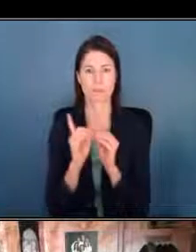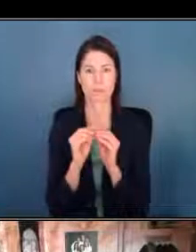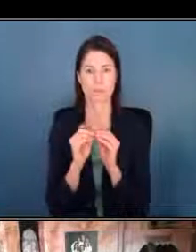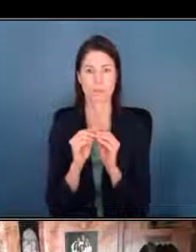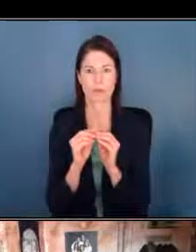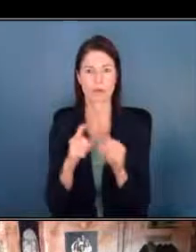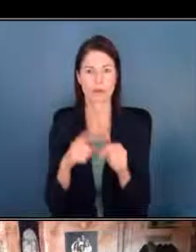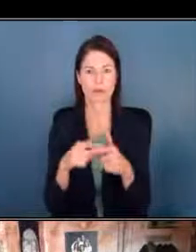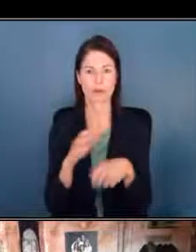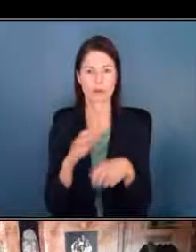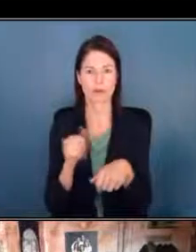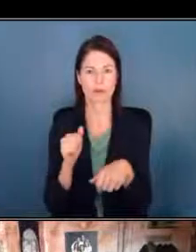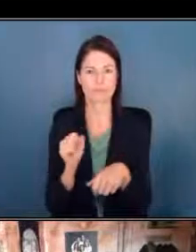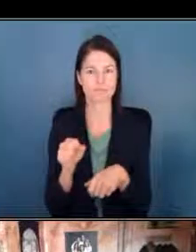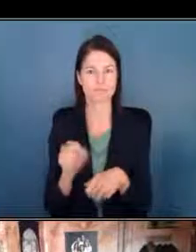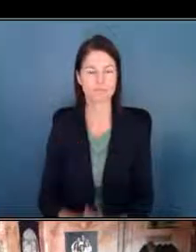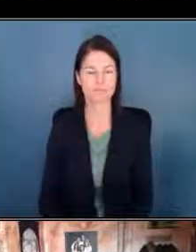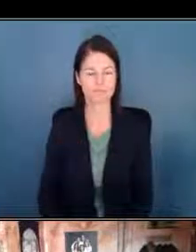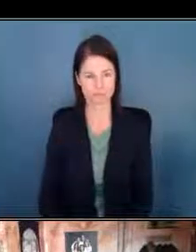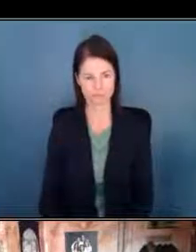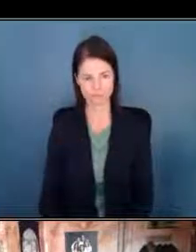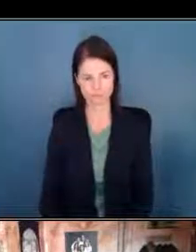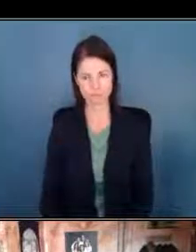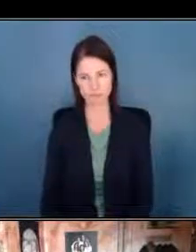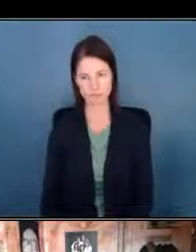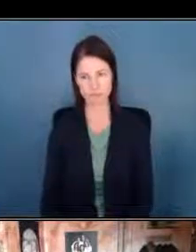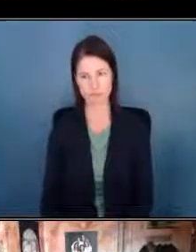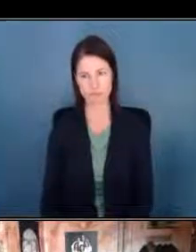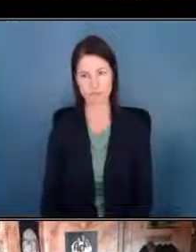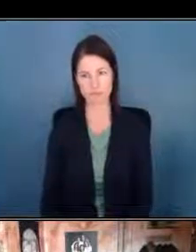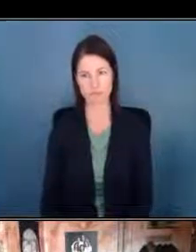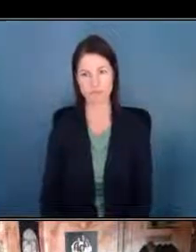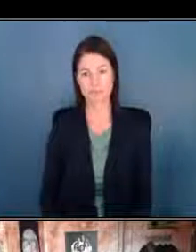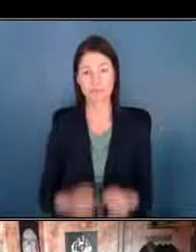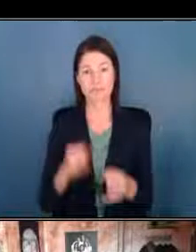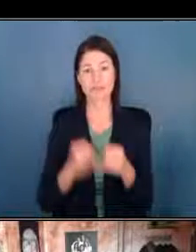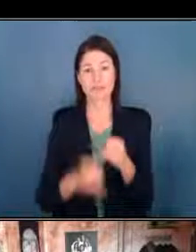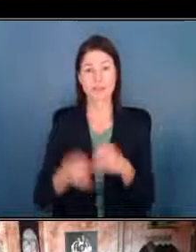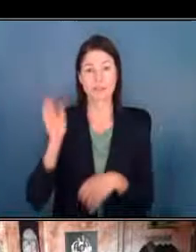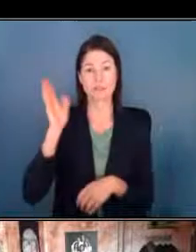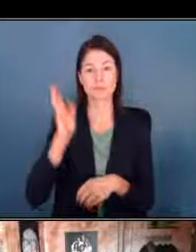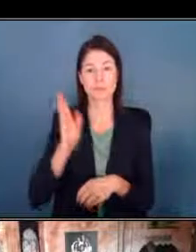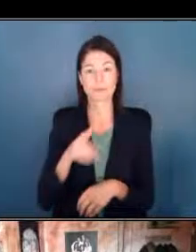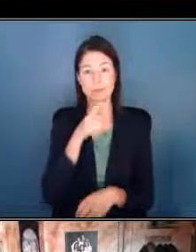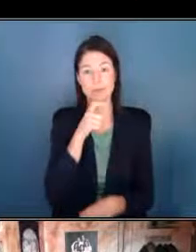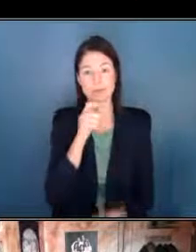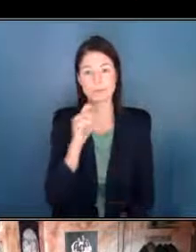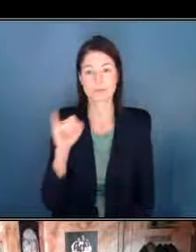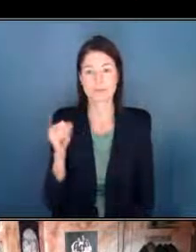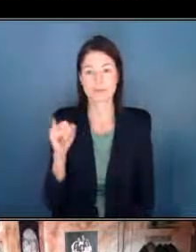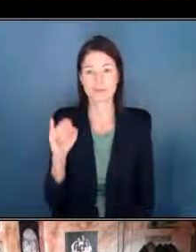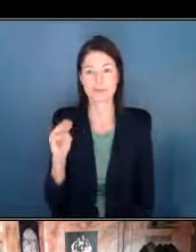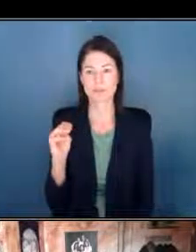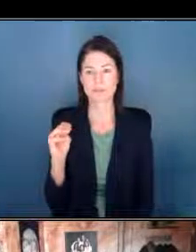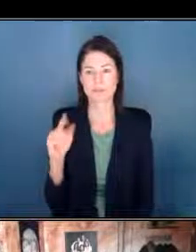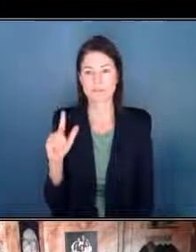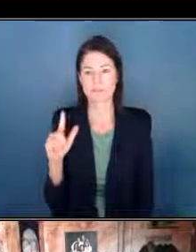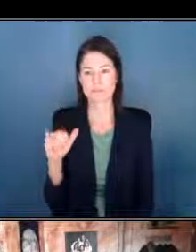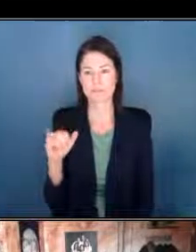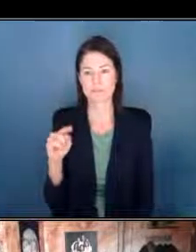your job. So our last presenter today will be Jim Lights, who is here on behalf of airport